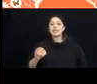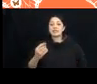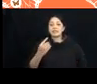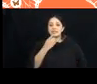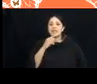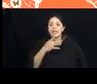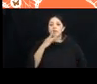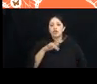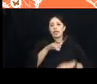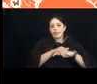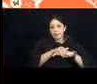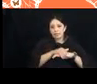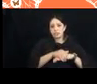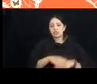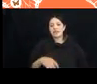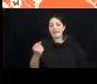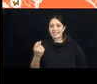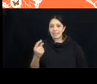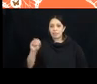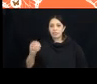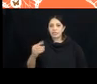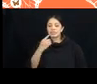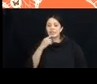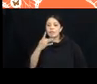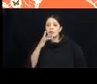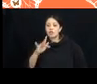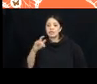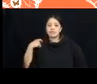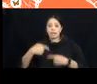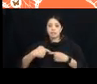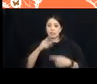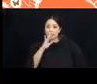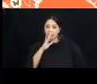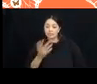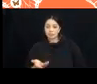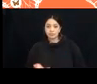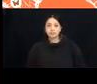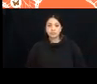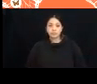they prefer English, and 11% of them say they prefer Spanish.